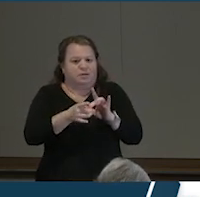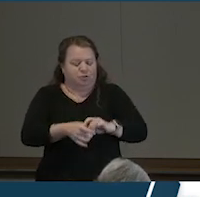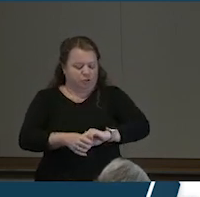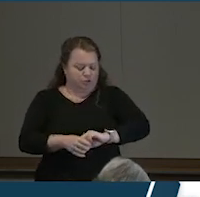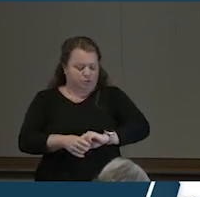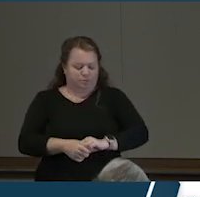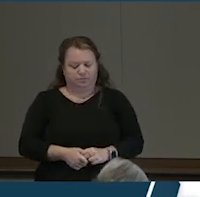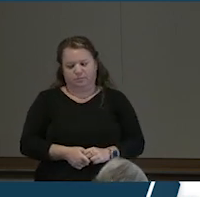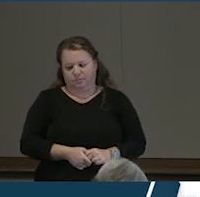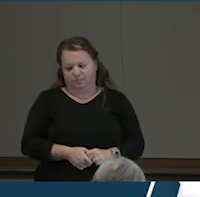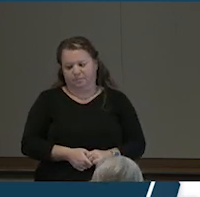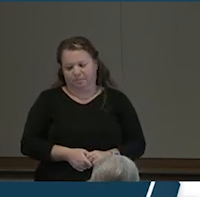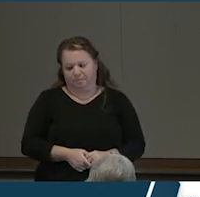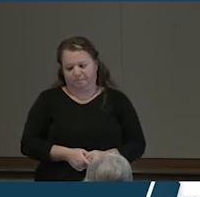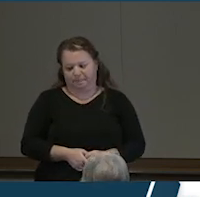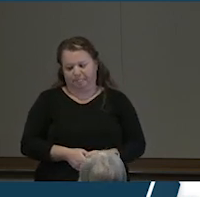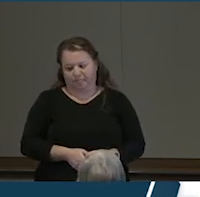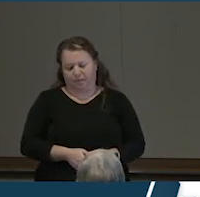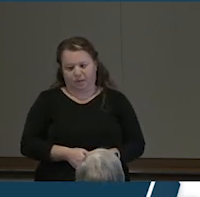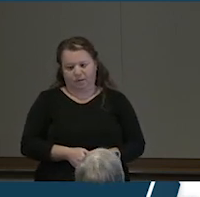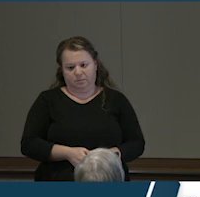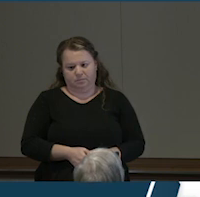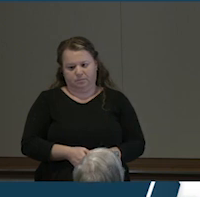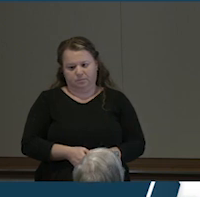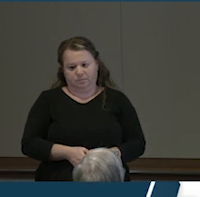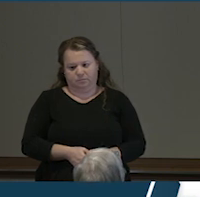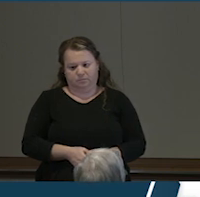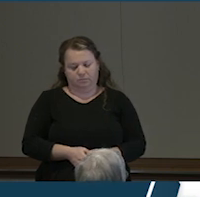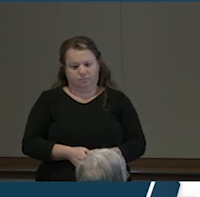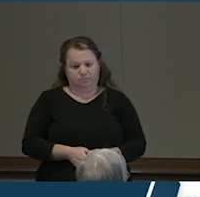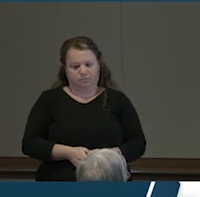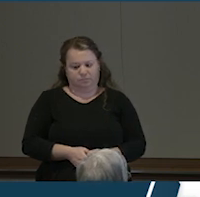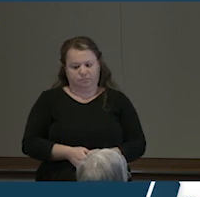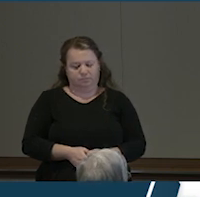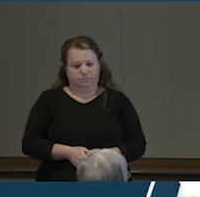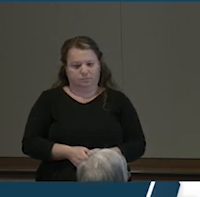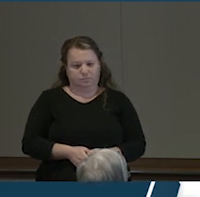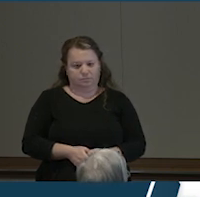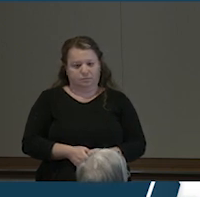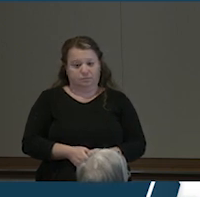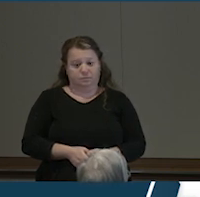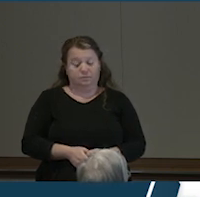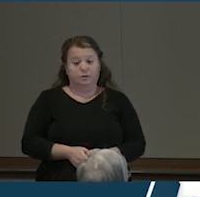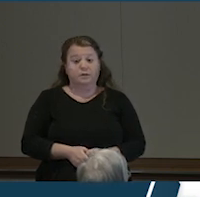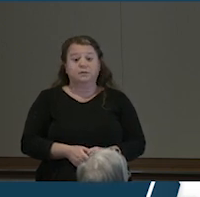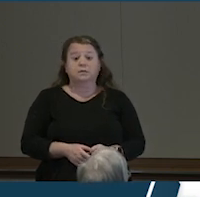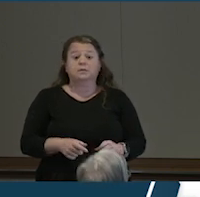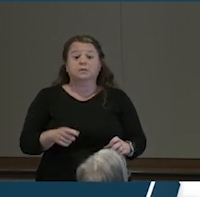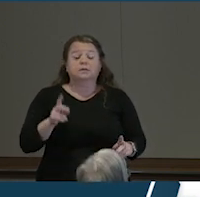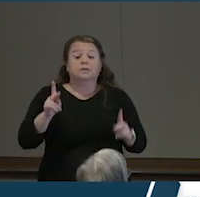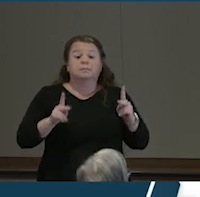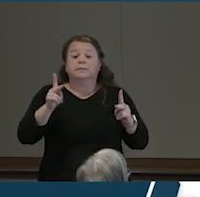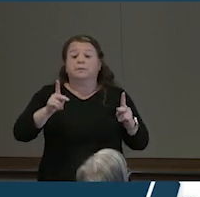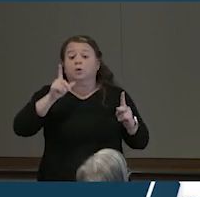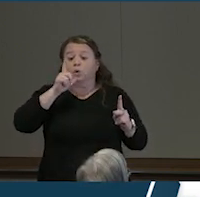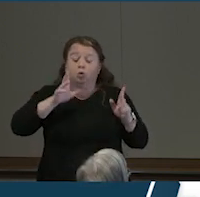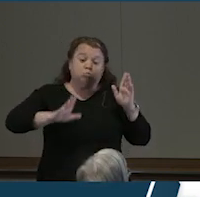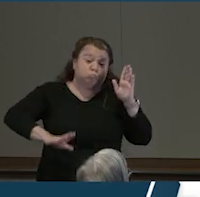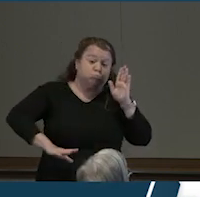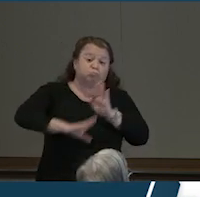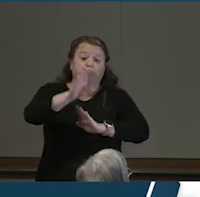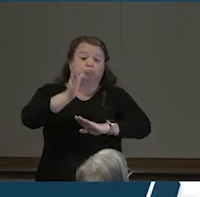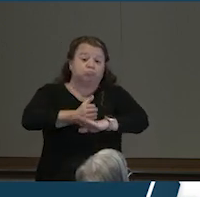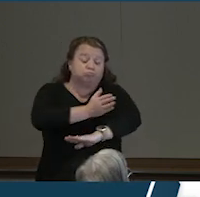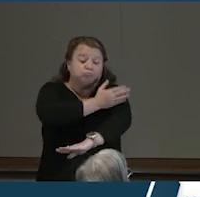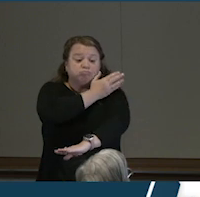hands down tell you that the people who make the most progress when it comes to really advocating and doing what we